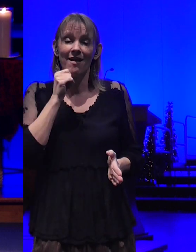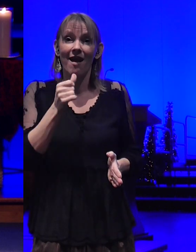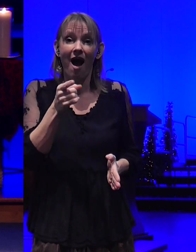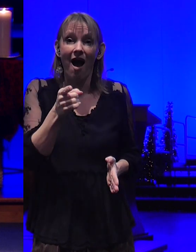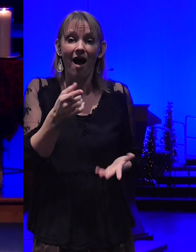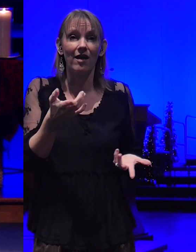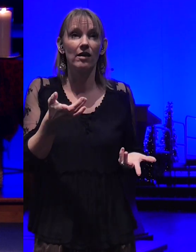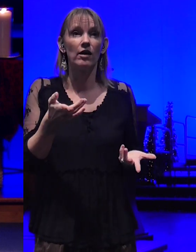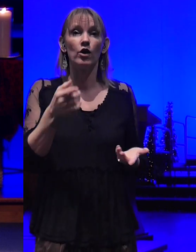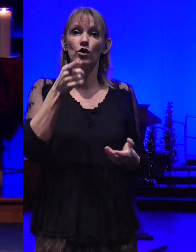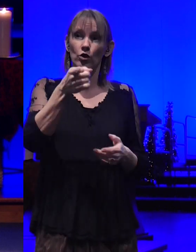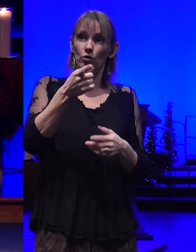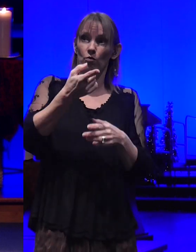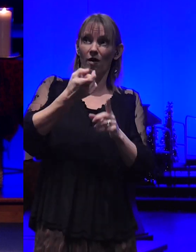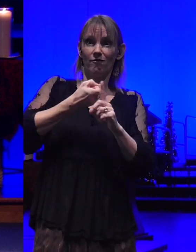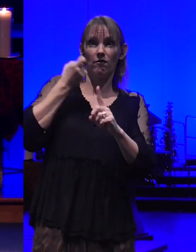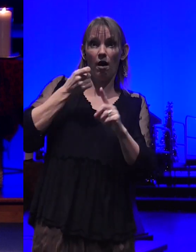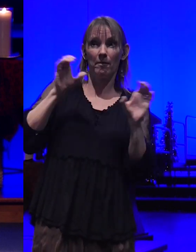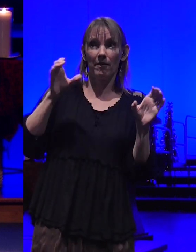You're an act of God.